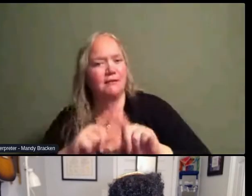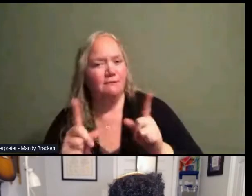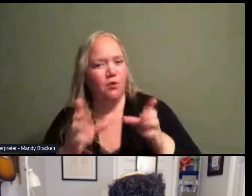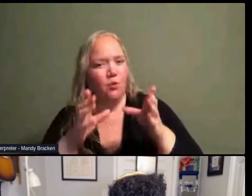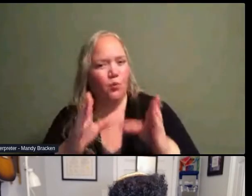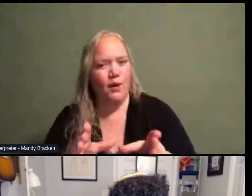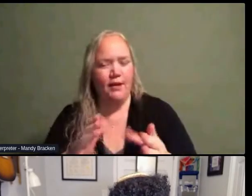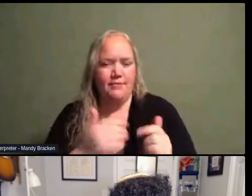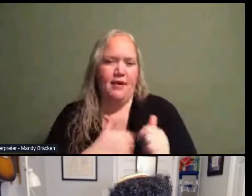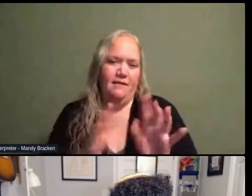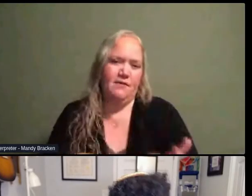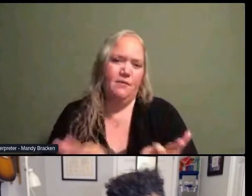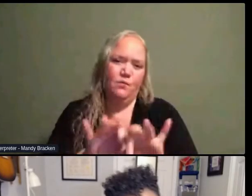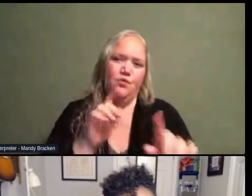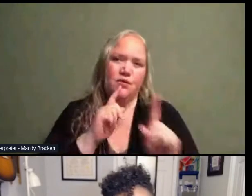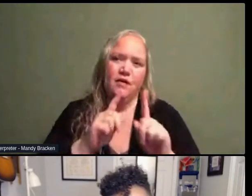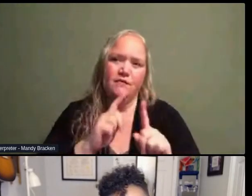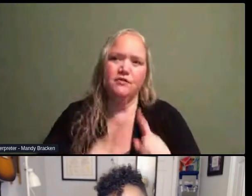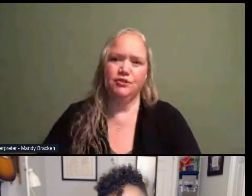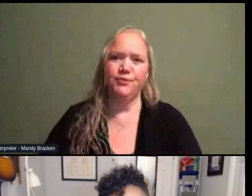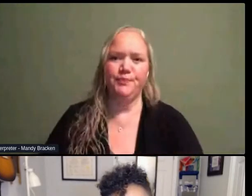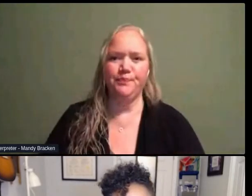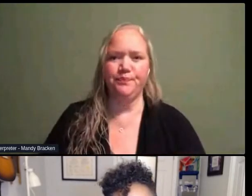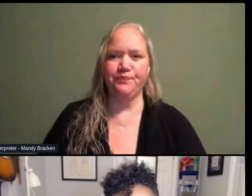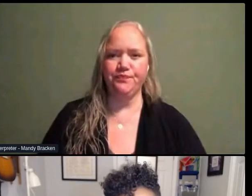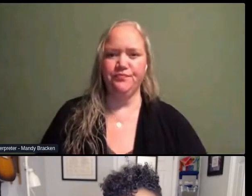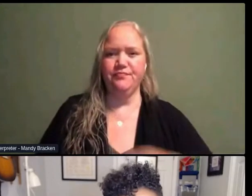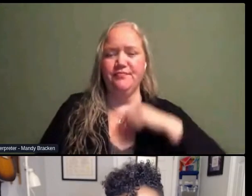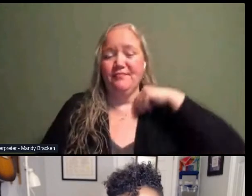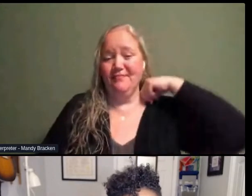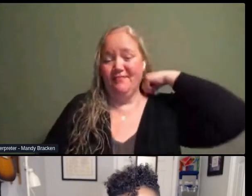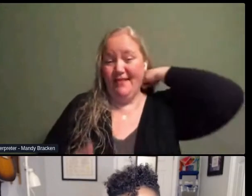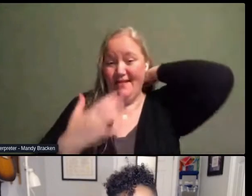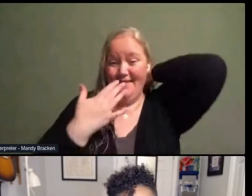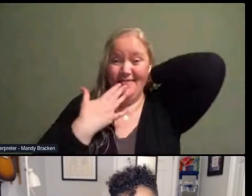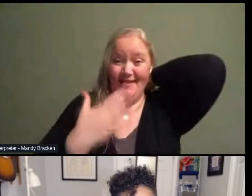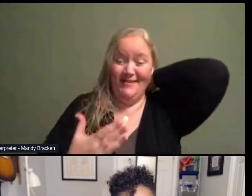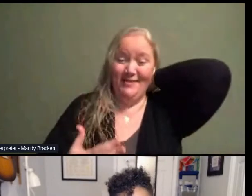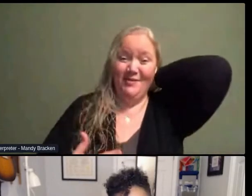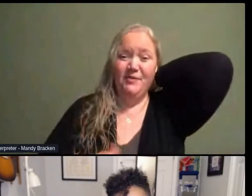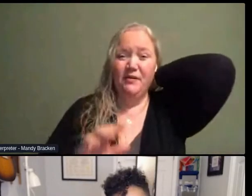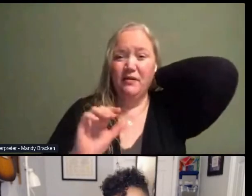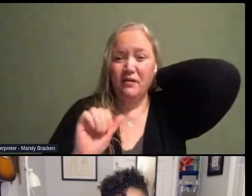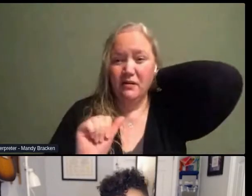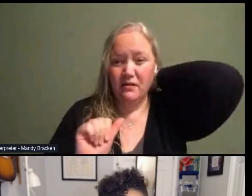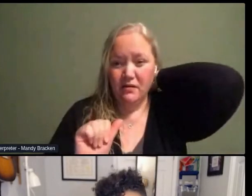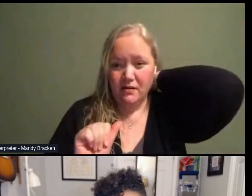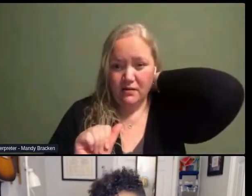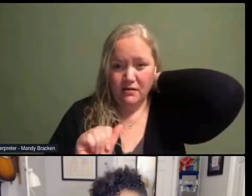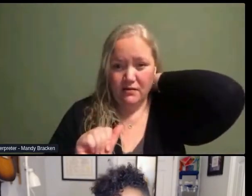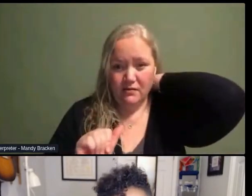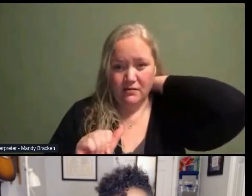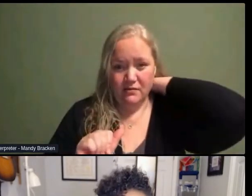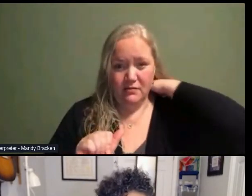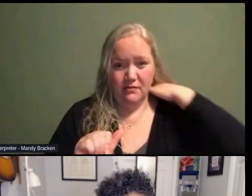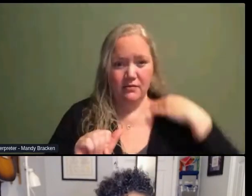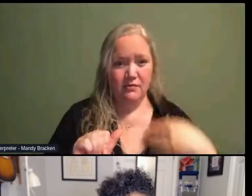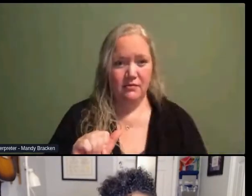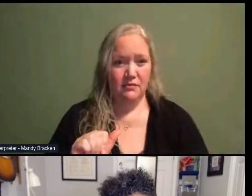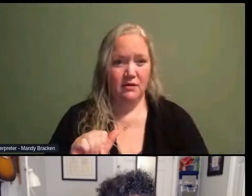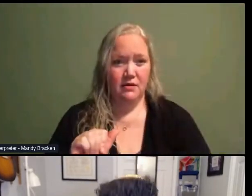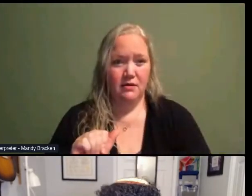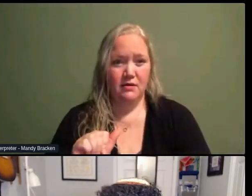kids. Thank you. Elana, how would Honeymoon Israel invest